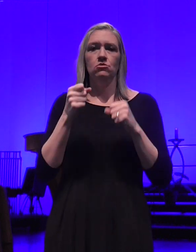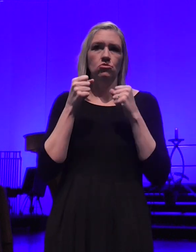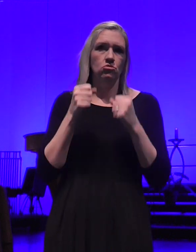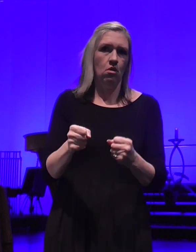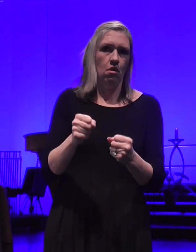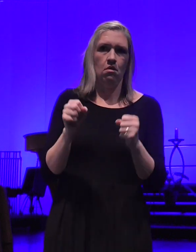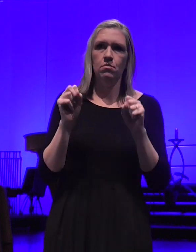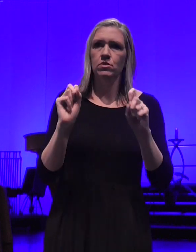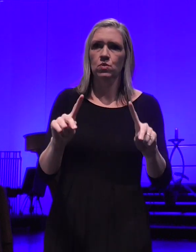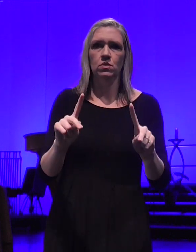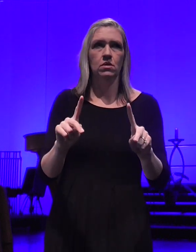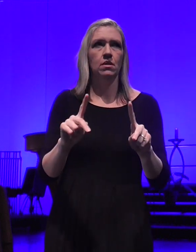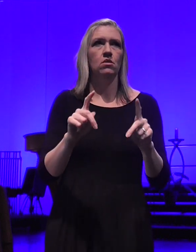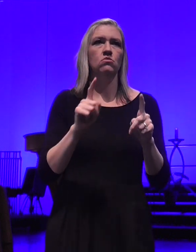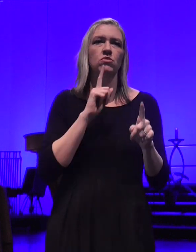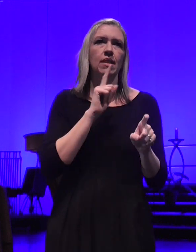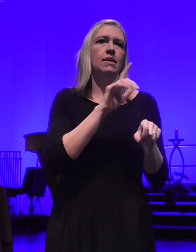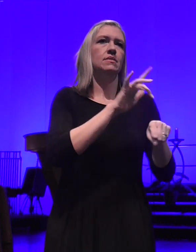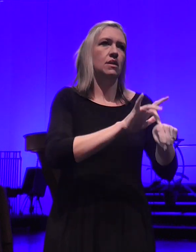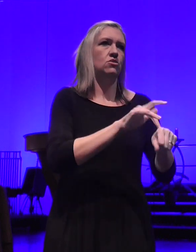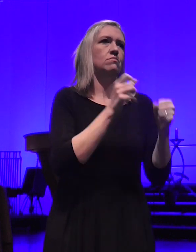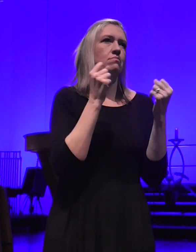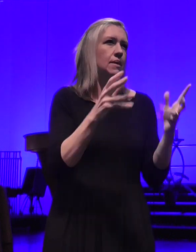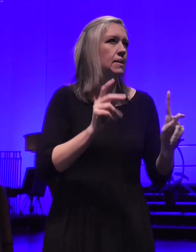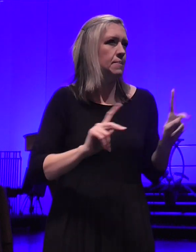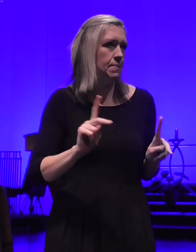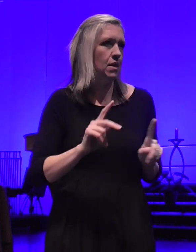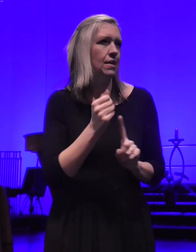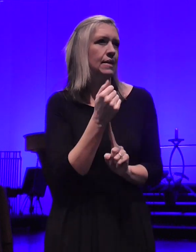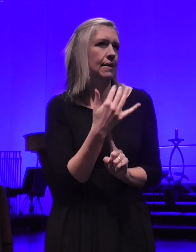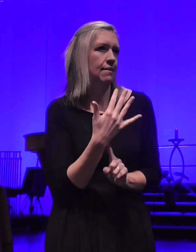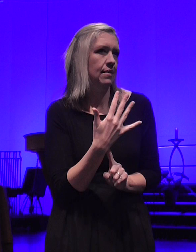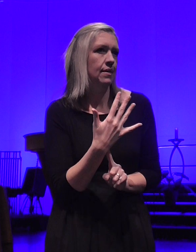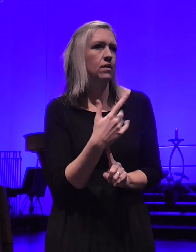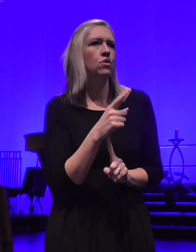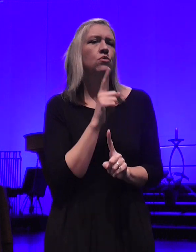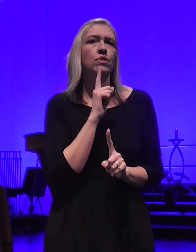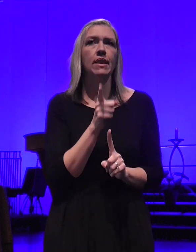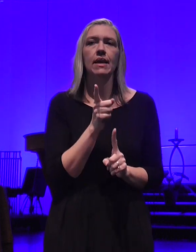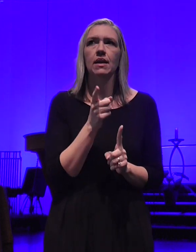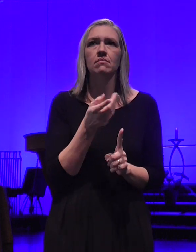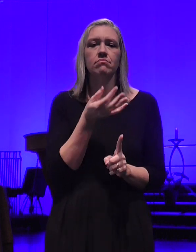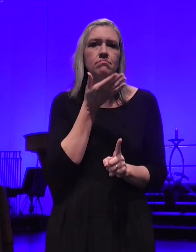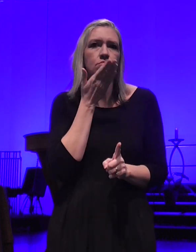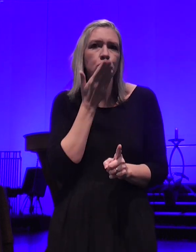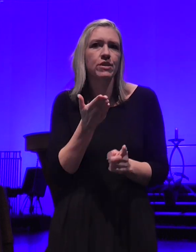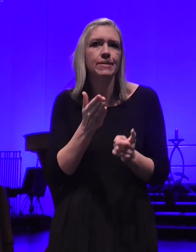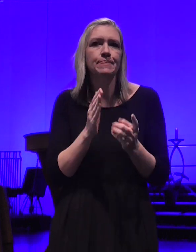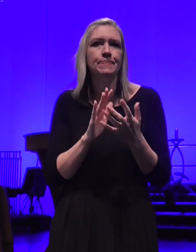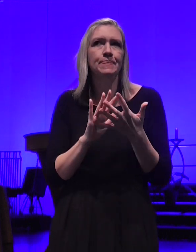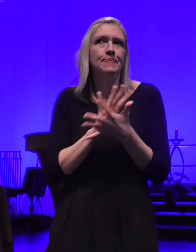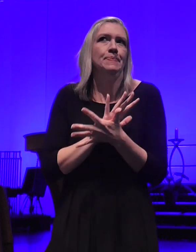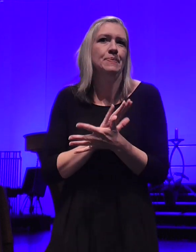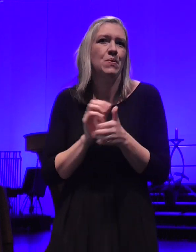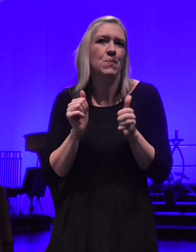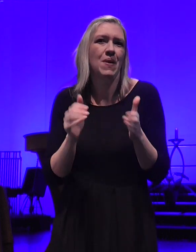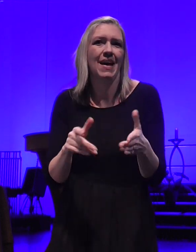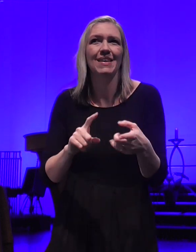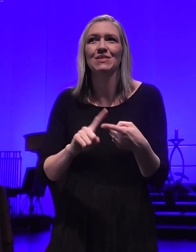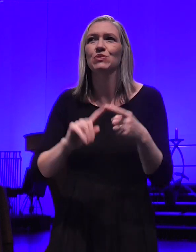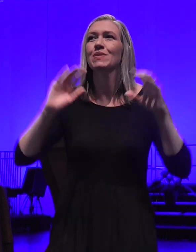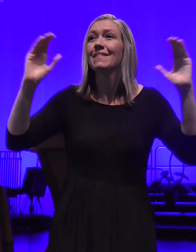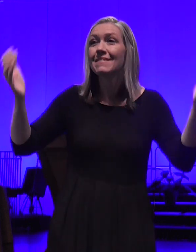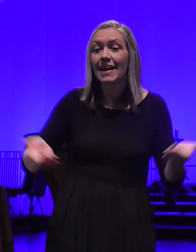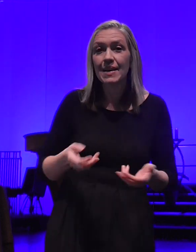that touches more people than candlelight. And so it's a wonderful covert way to do that. So it's a wonderful thing to